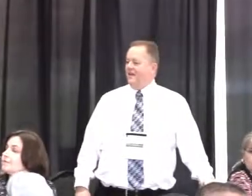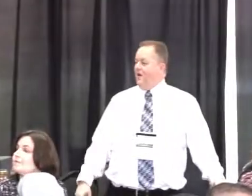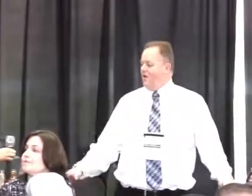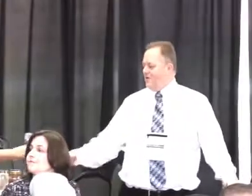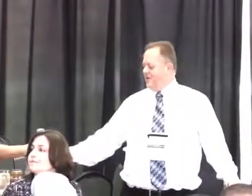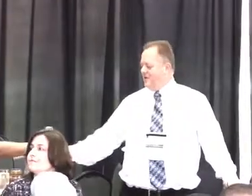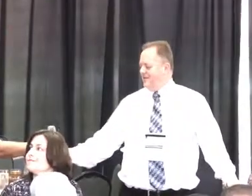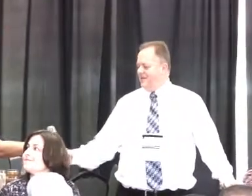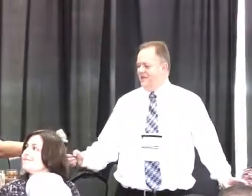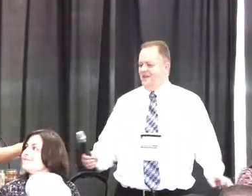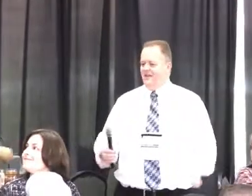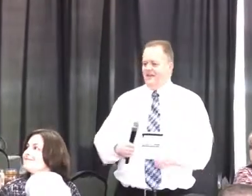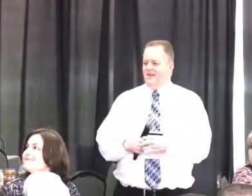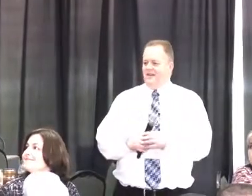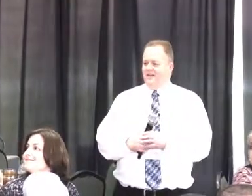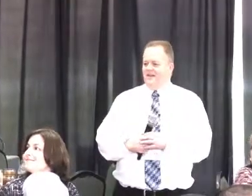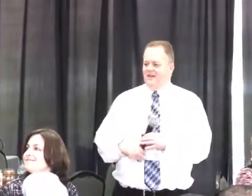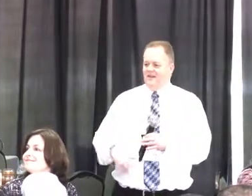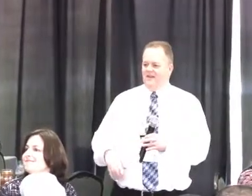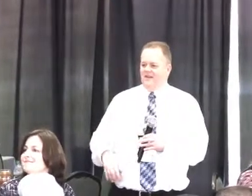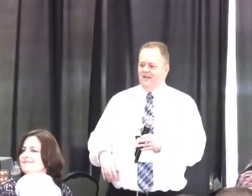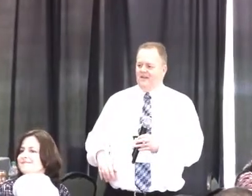Yes. Oh.